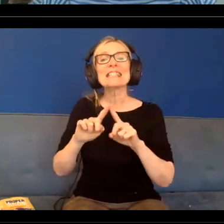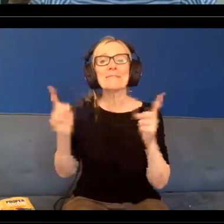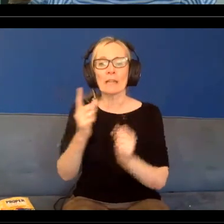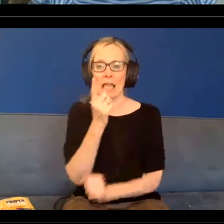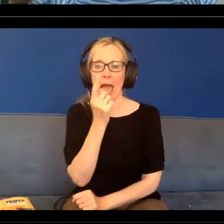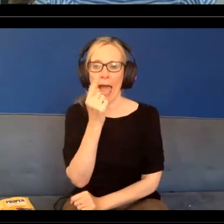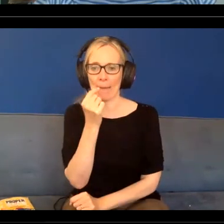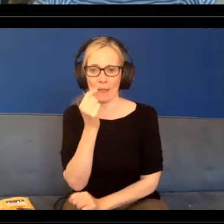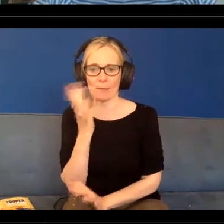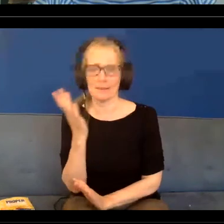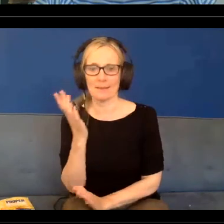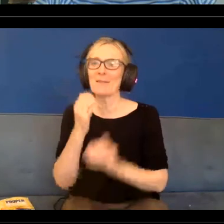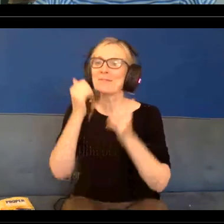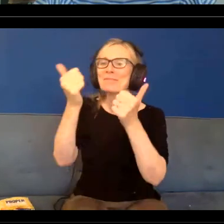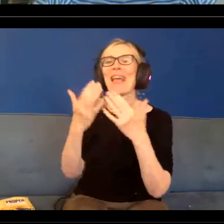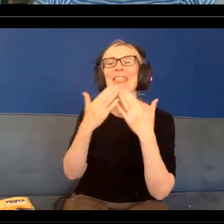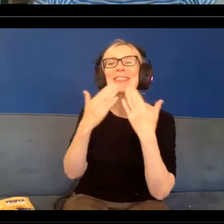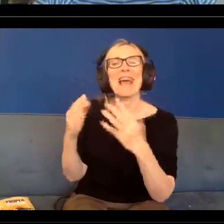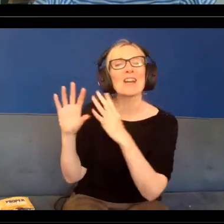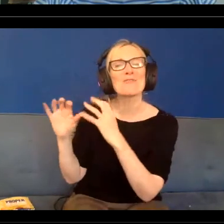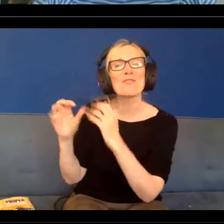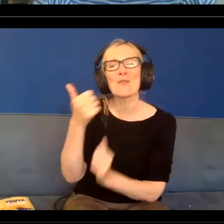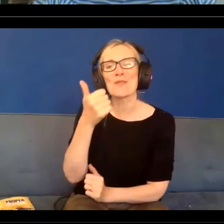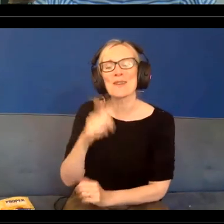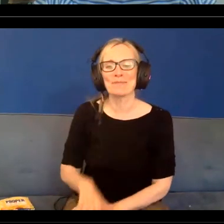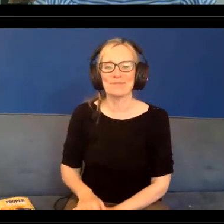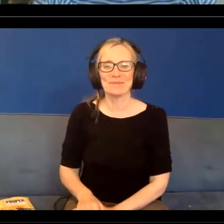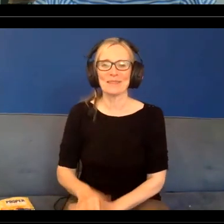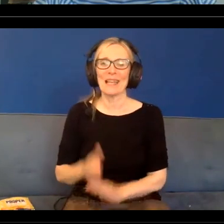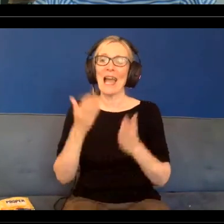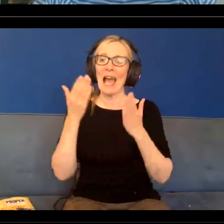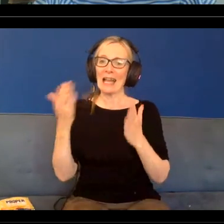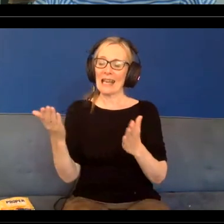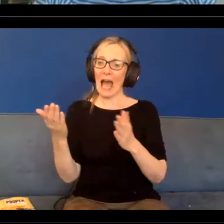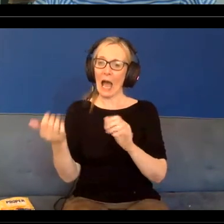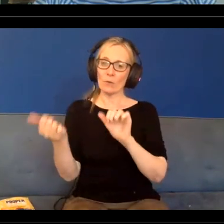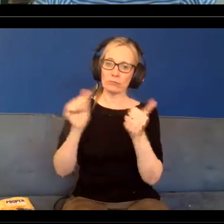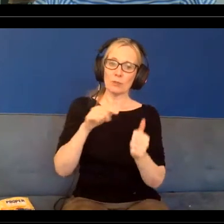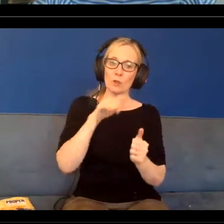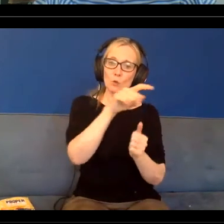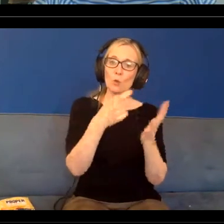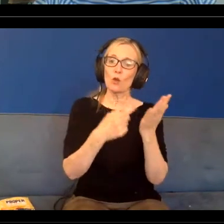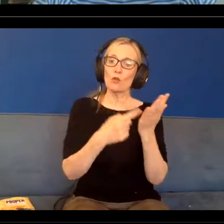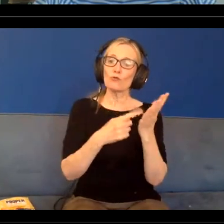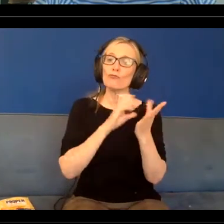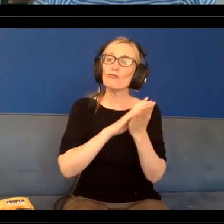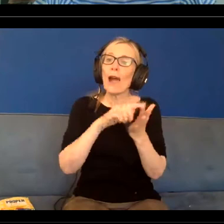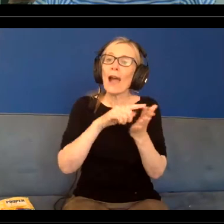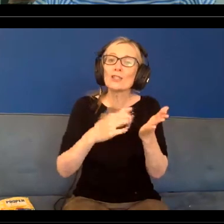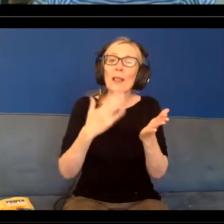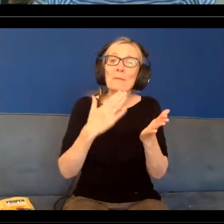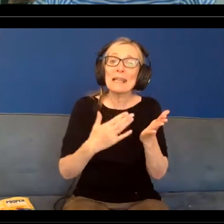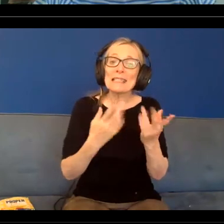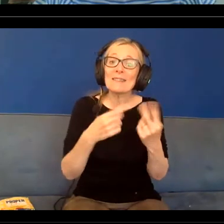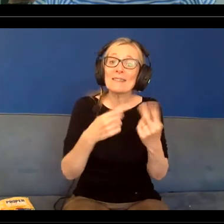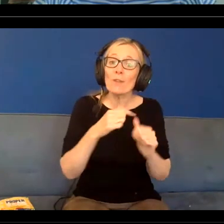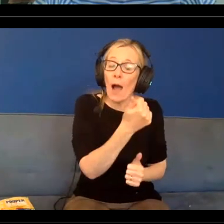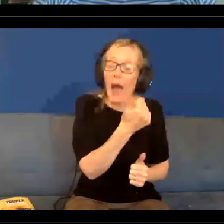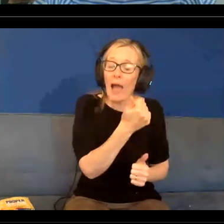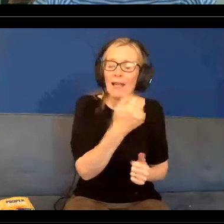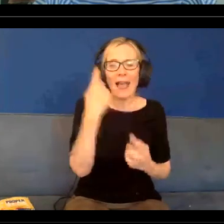Thank you, Ruth. I'm just going to come to Rachel next, if that's okay. Thinking